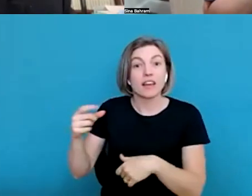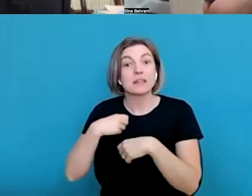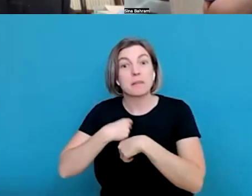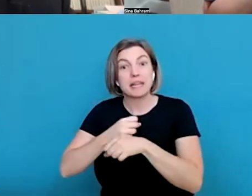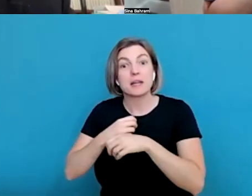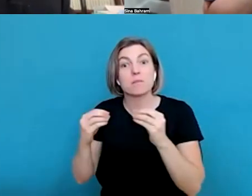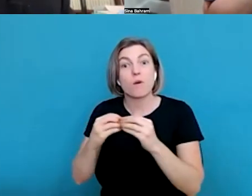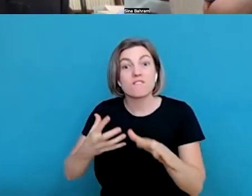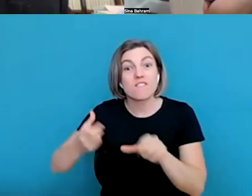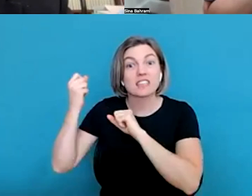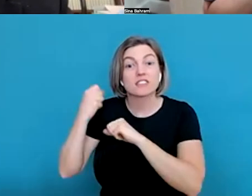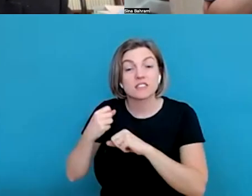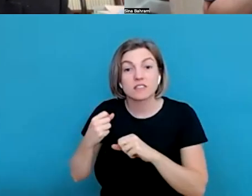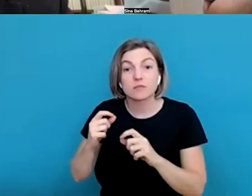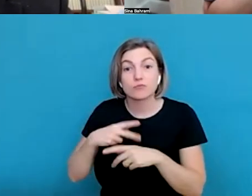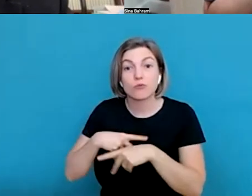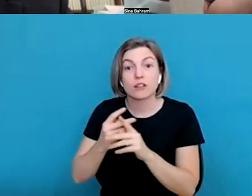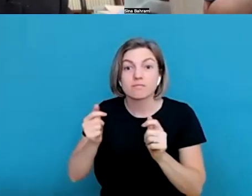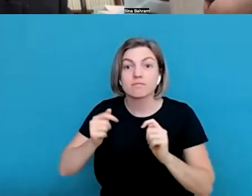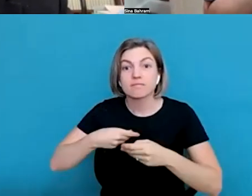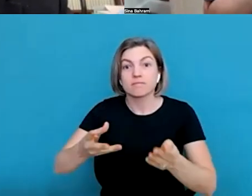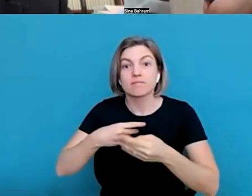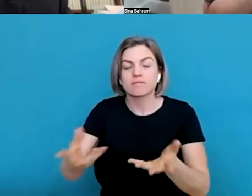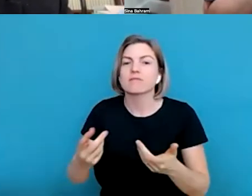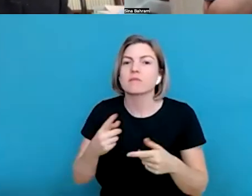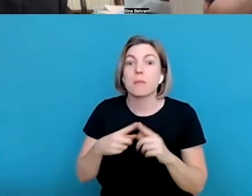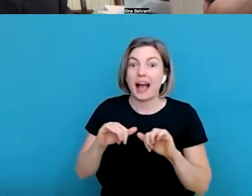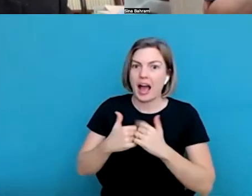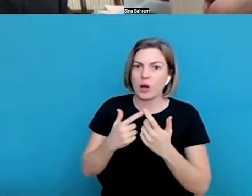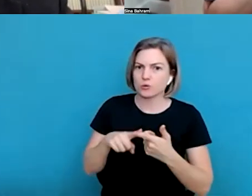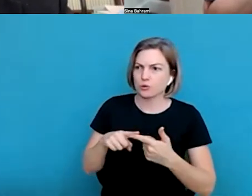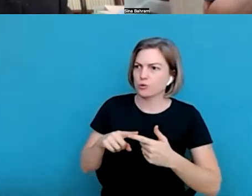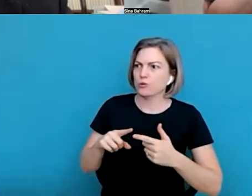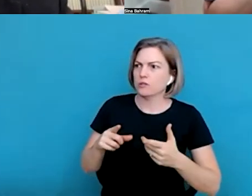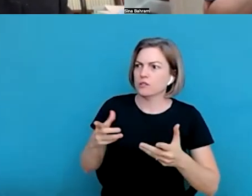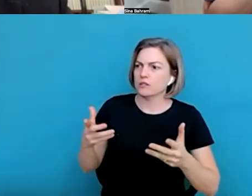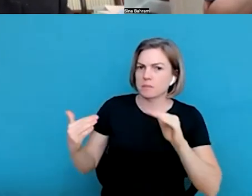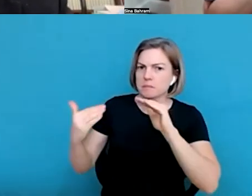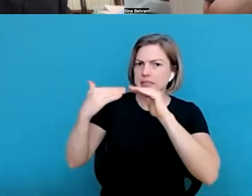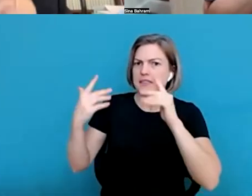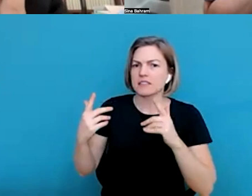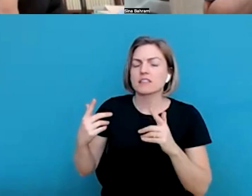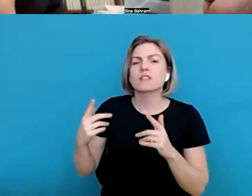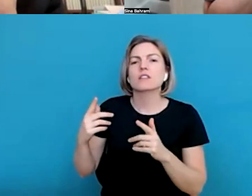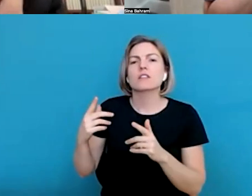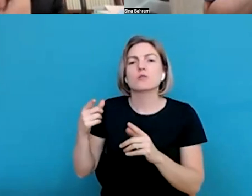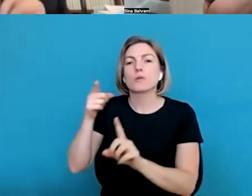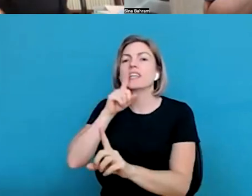to meet them faces just logistical realities. We're talking about designers, and this one really stops